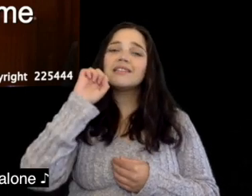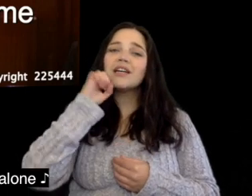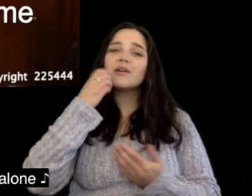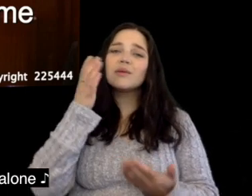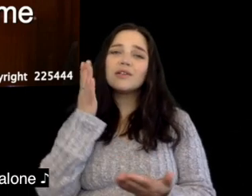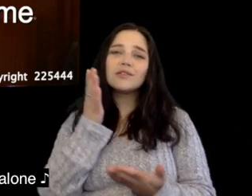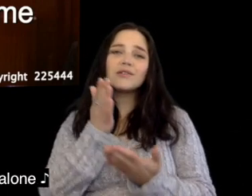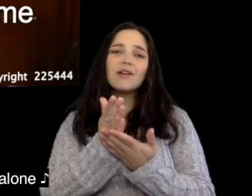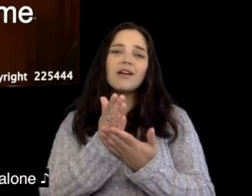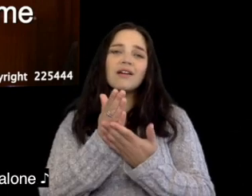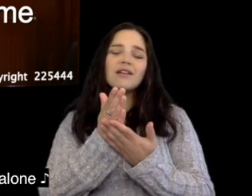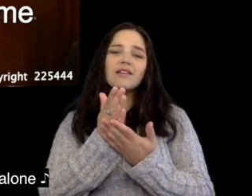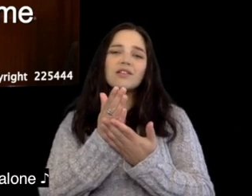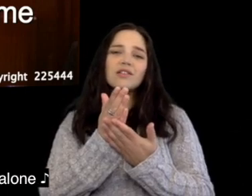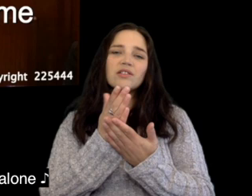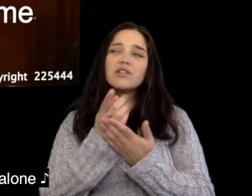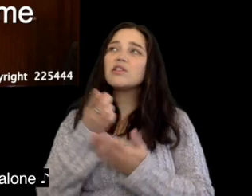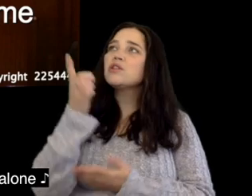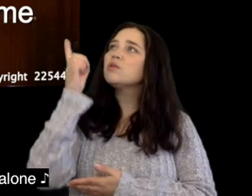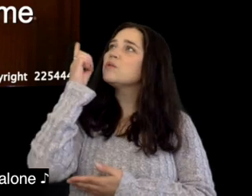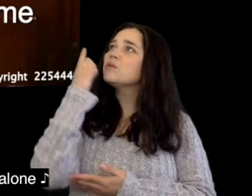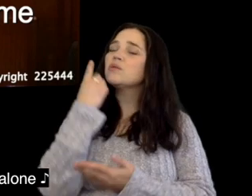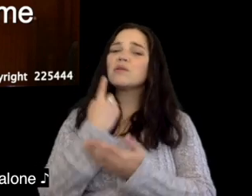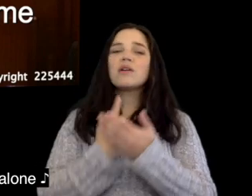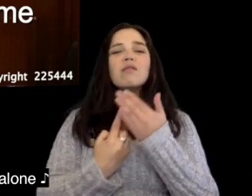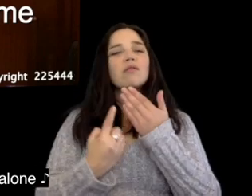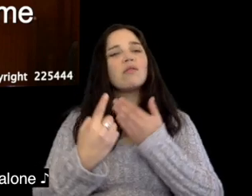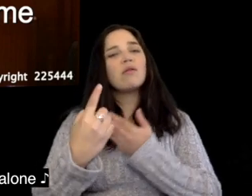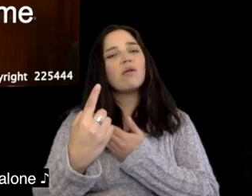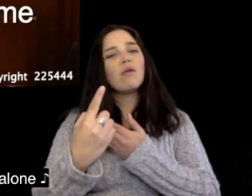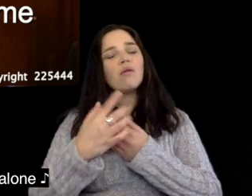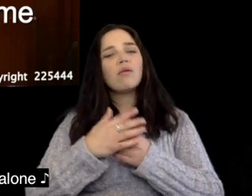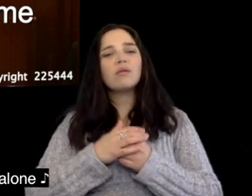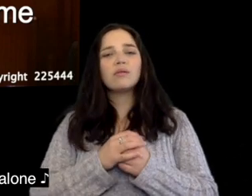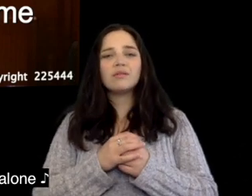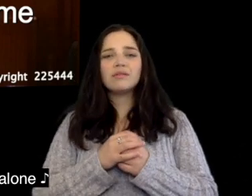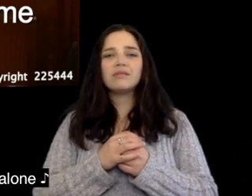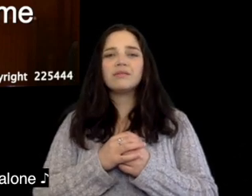alone. And I will trust in you